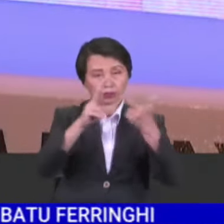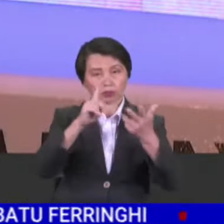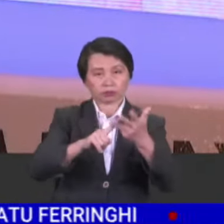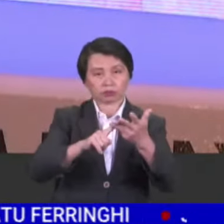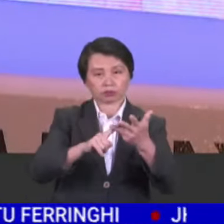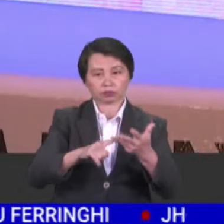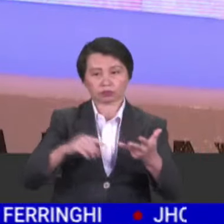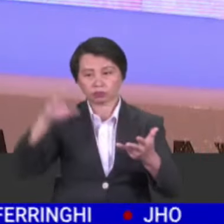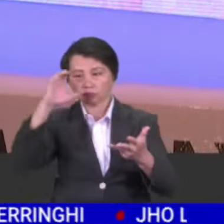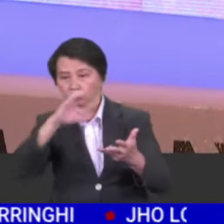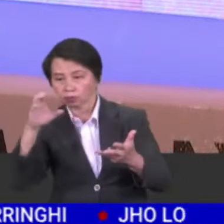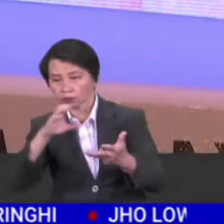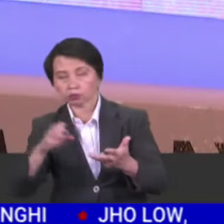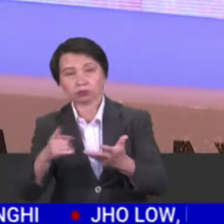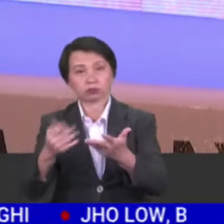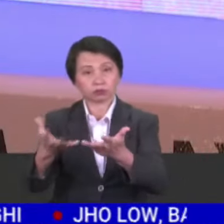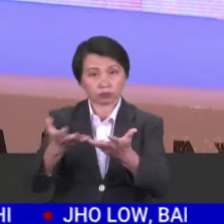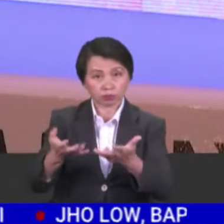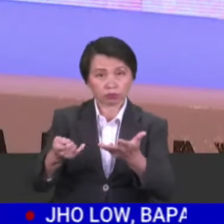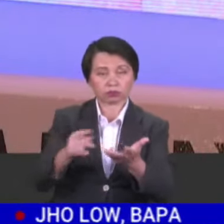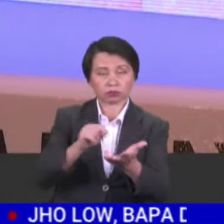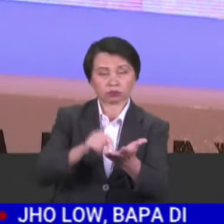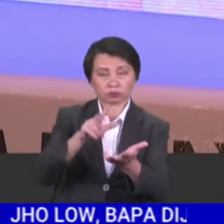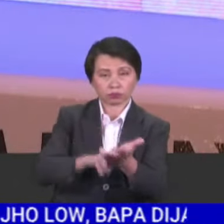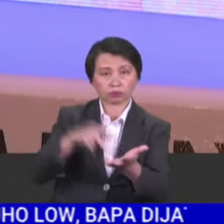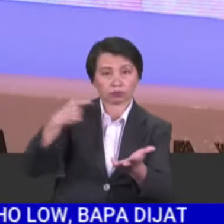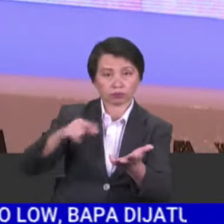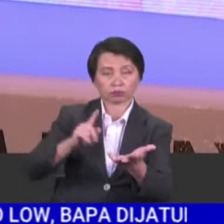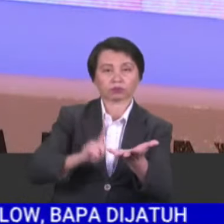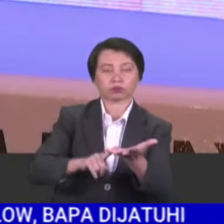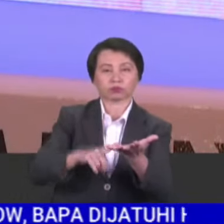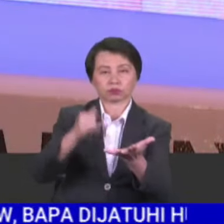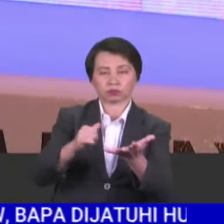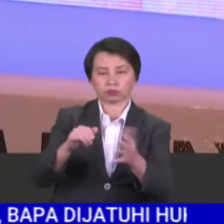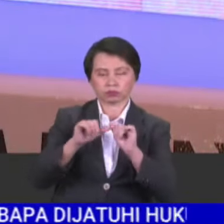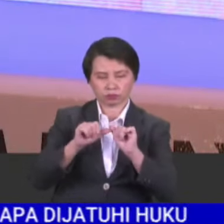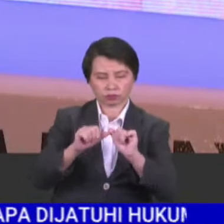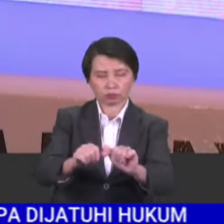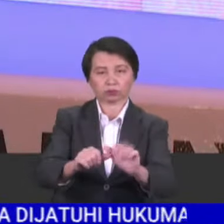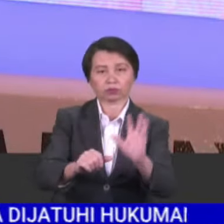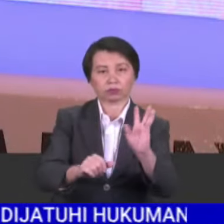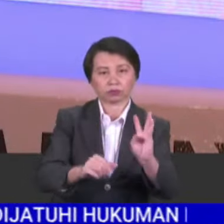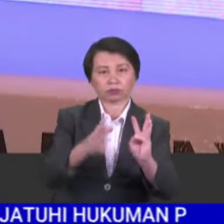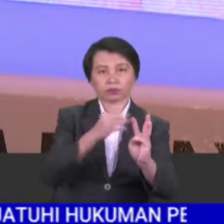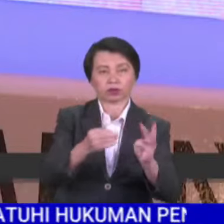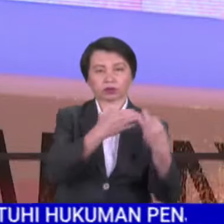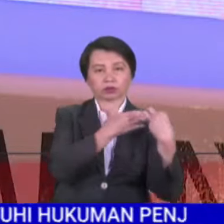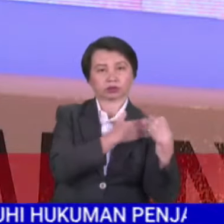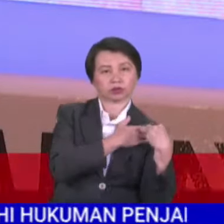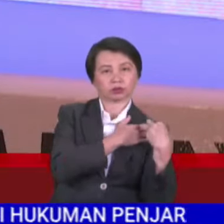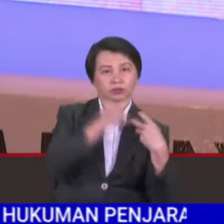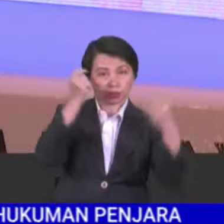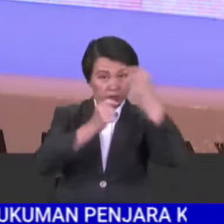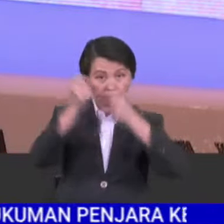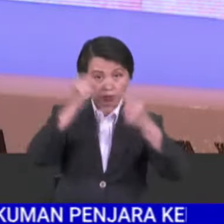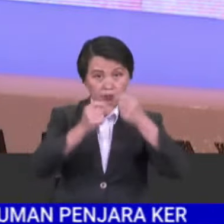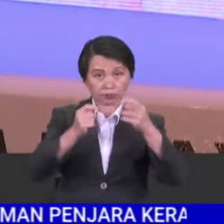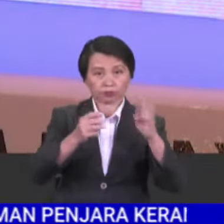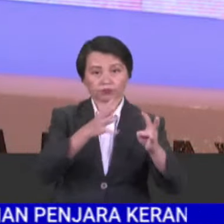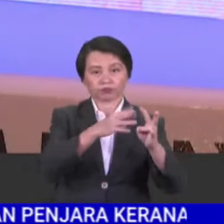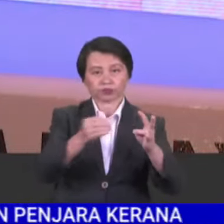enhancing demand sophistication, practicing sustainable and responsible tourism